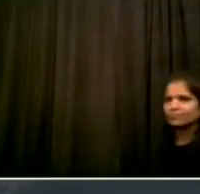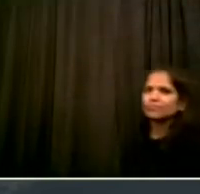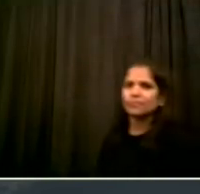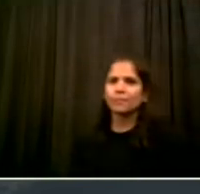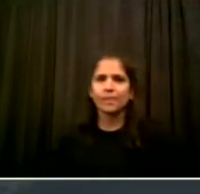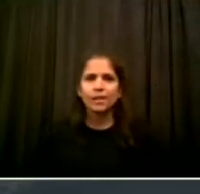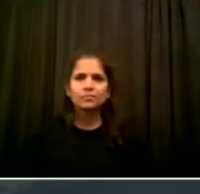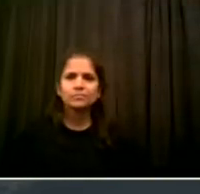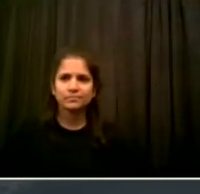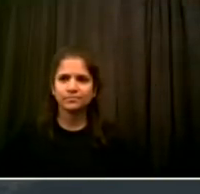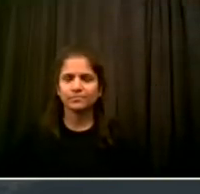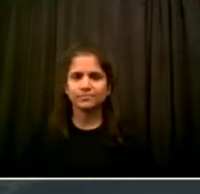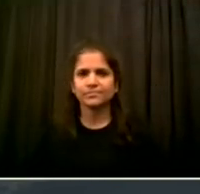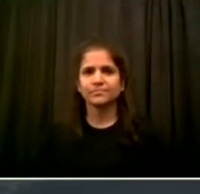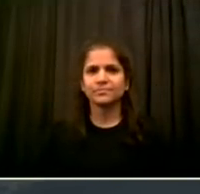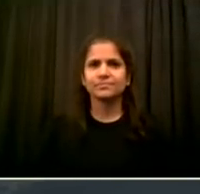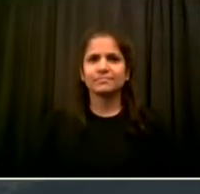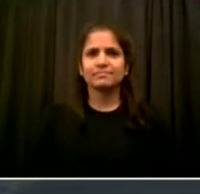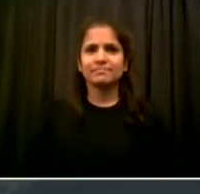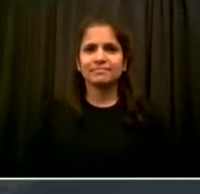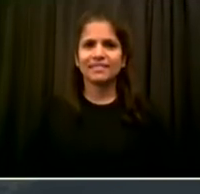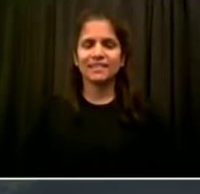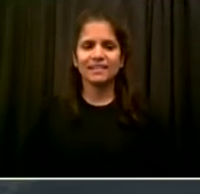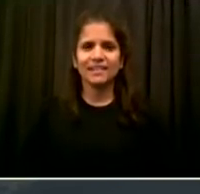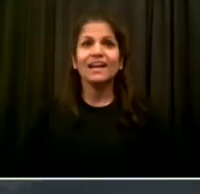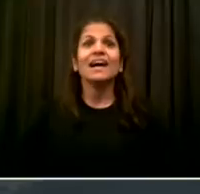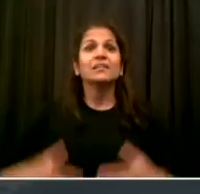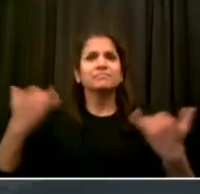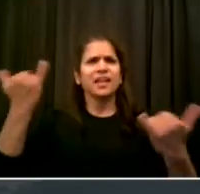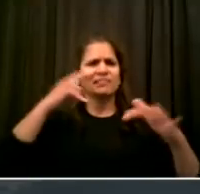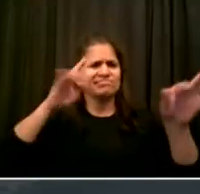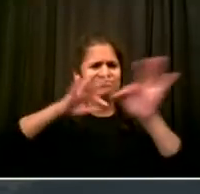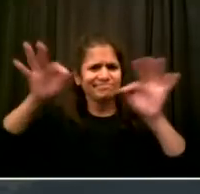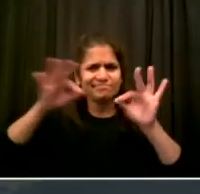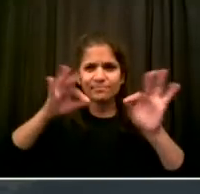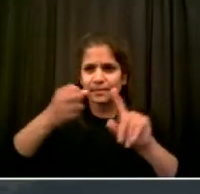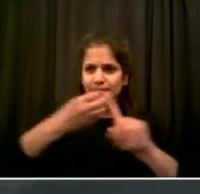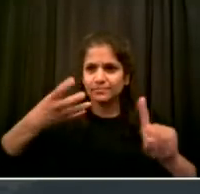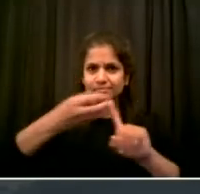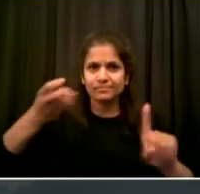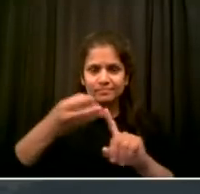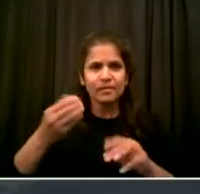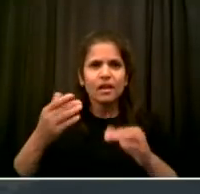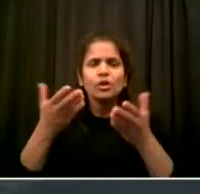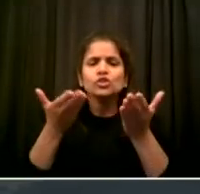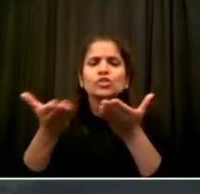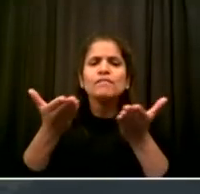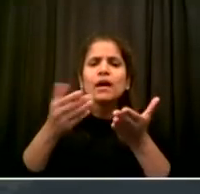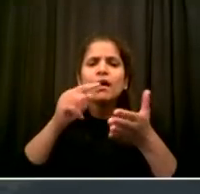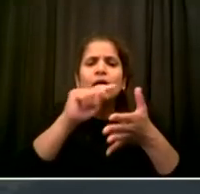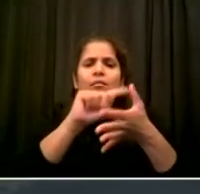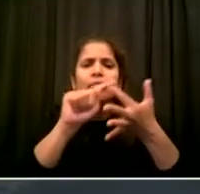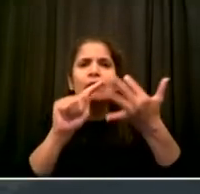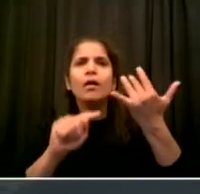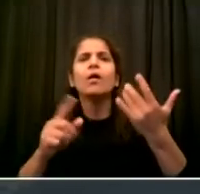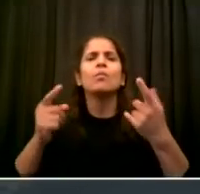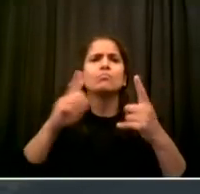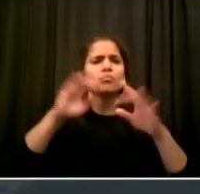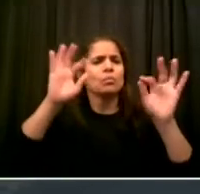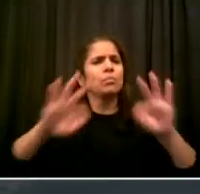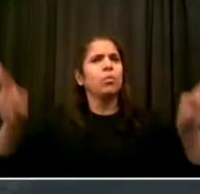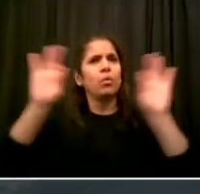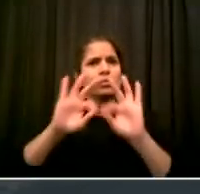We're always listening to make sure that the services are provided the right way, that they're responsive to people, that if there's any problem, it's addressed. So